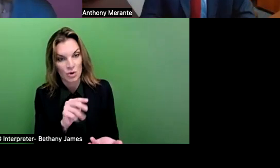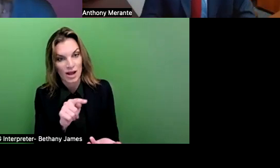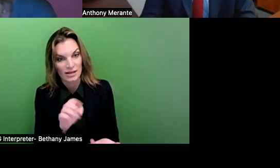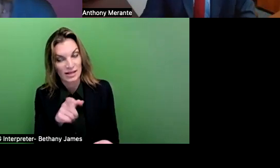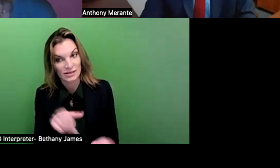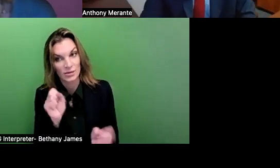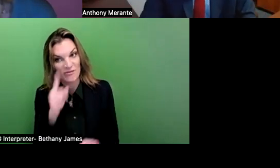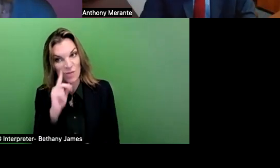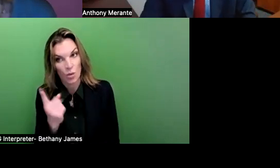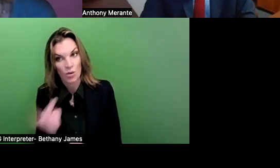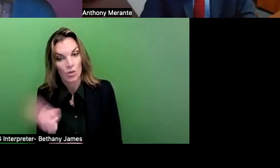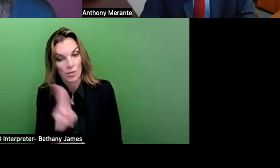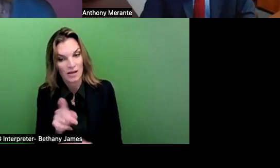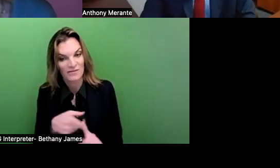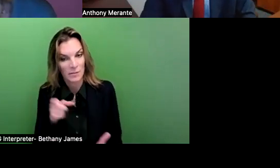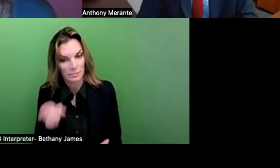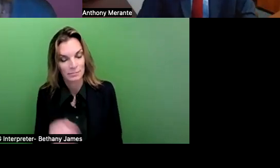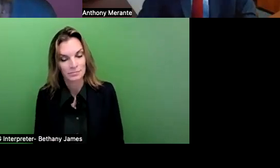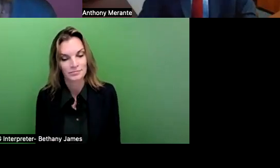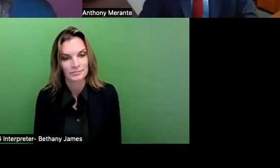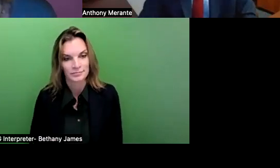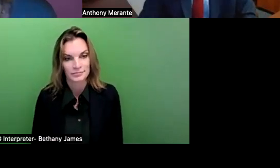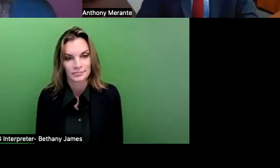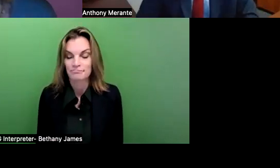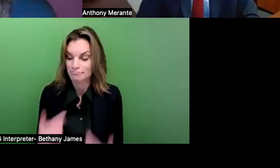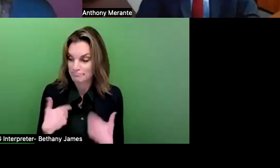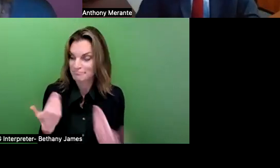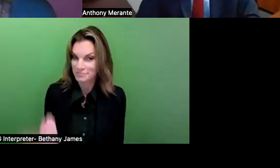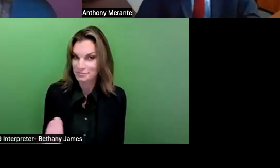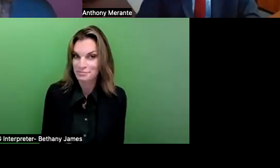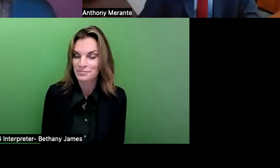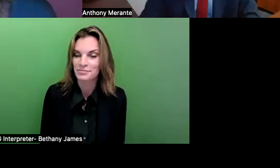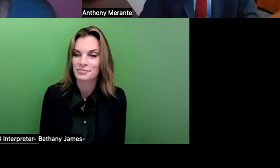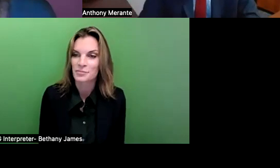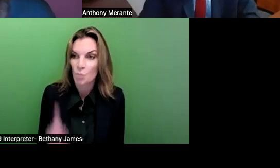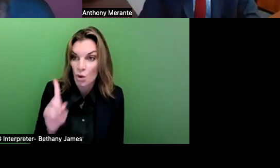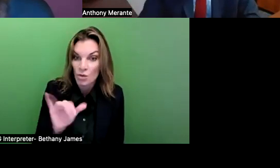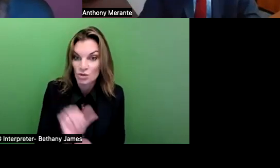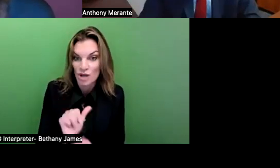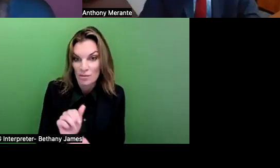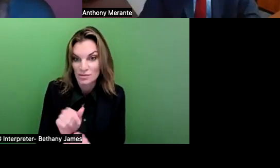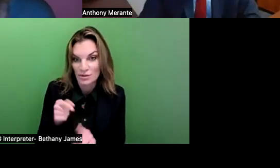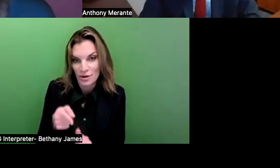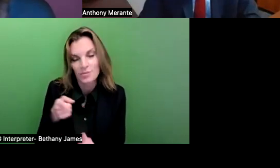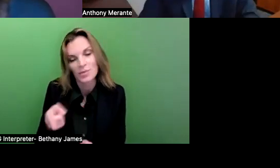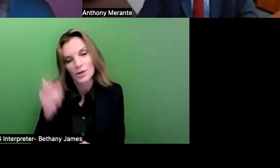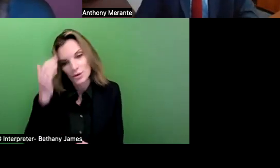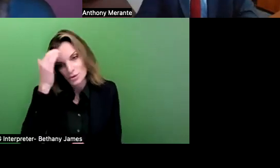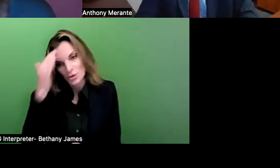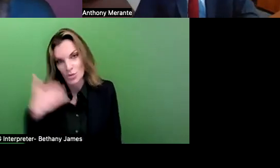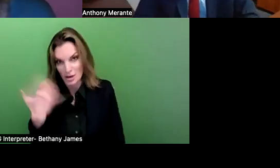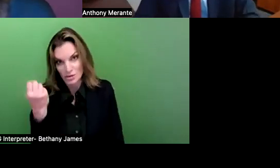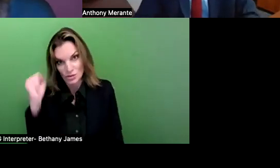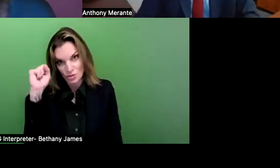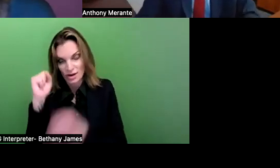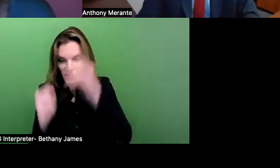you for one rebuttal from Mr. Spano? I would like to hear his explanation on where the jobs are. Well, I think he knows that there was a strike, right,